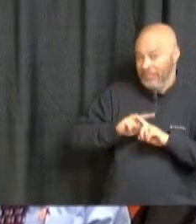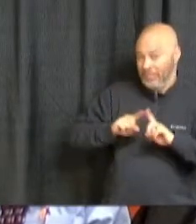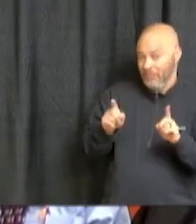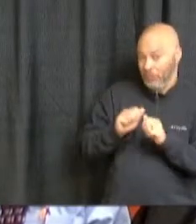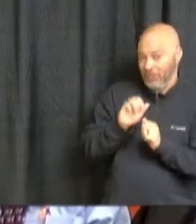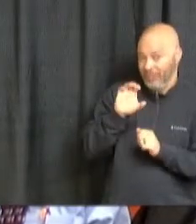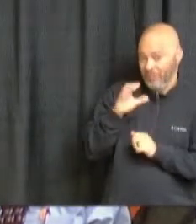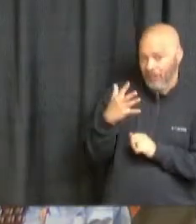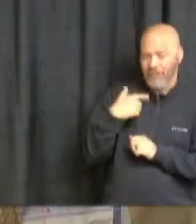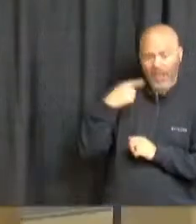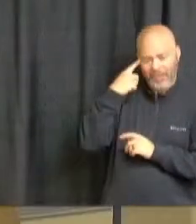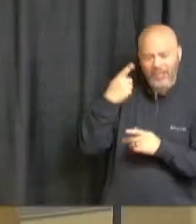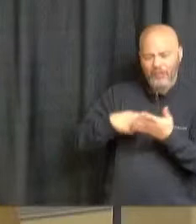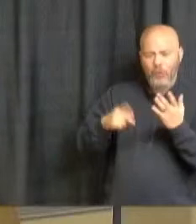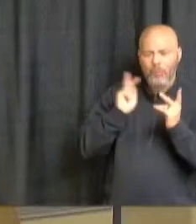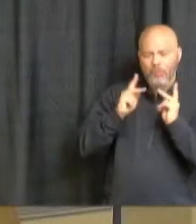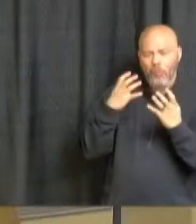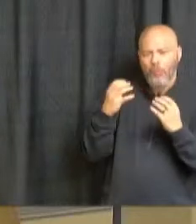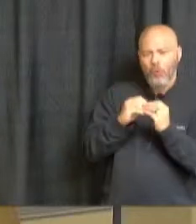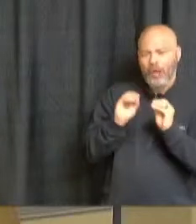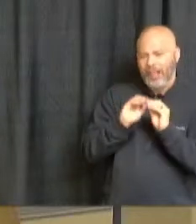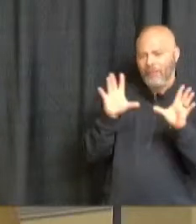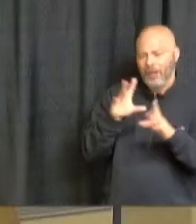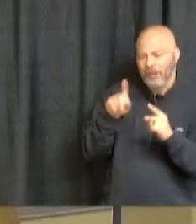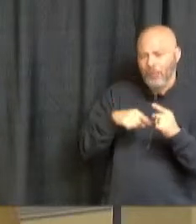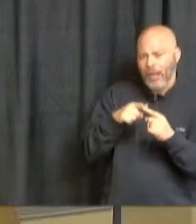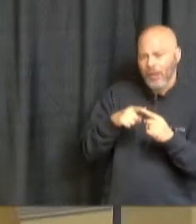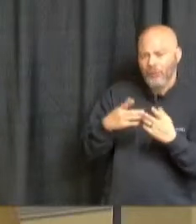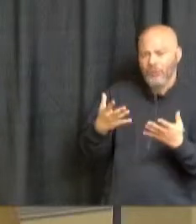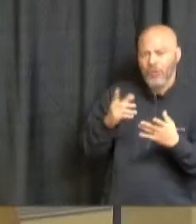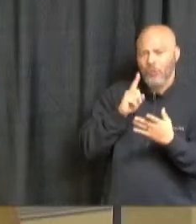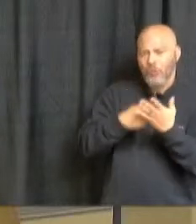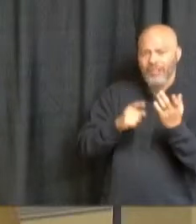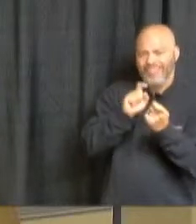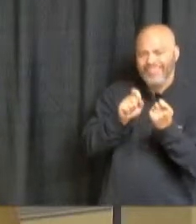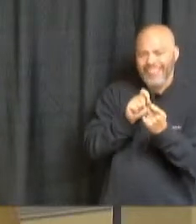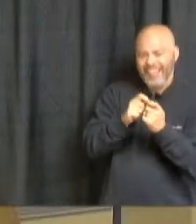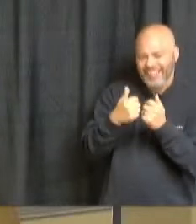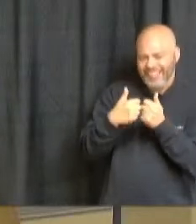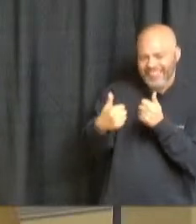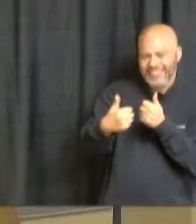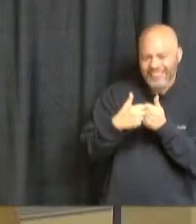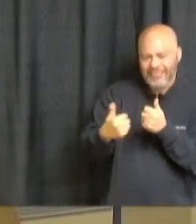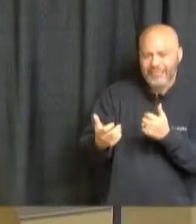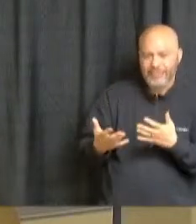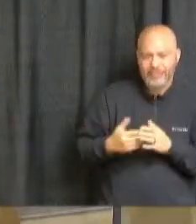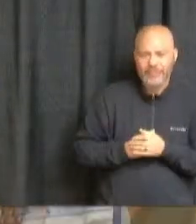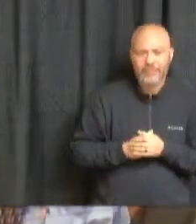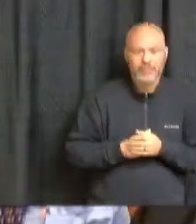C5? Because I think that's what people are trying to clarify, like the exact, like a distance.